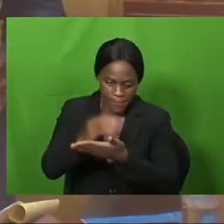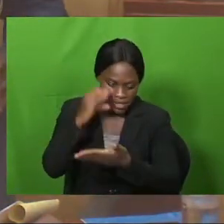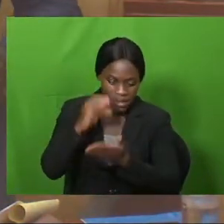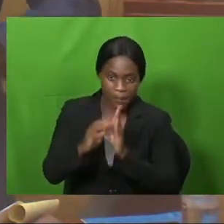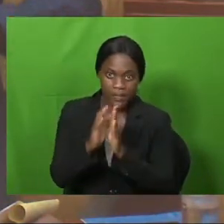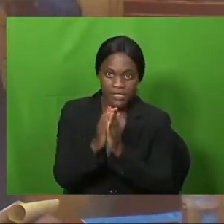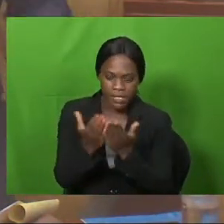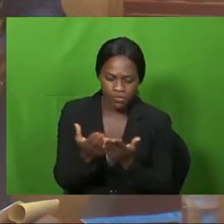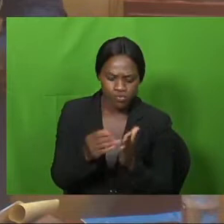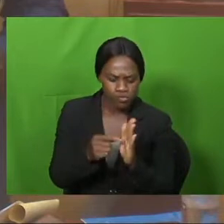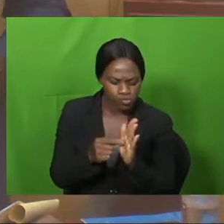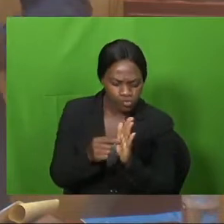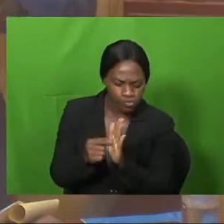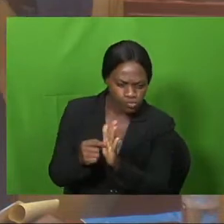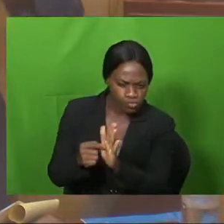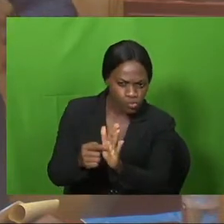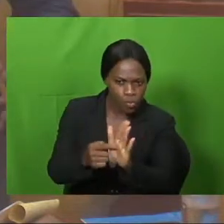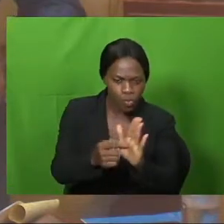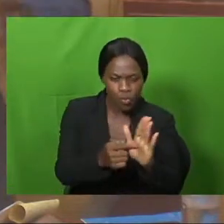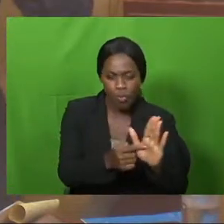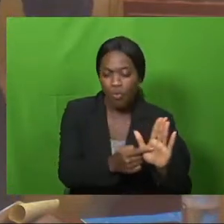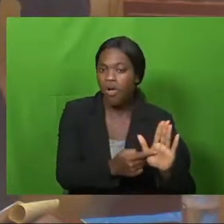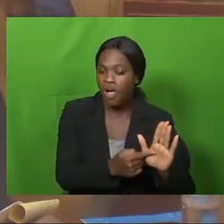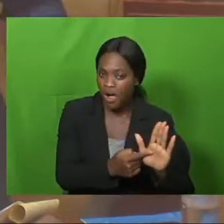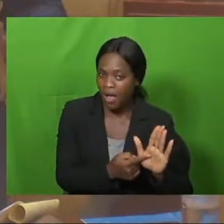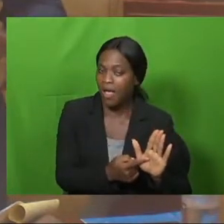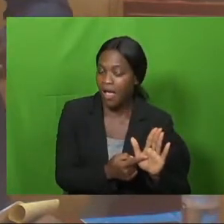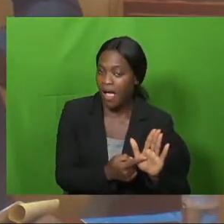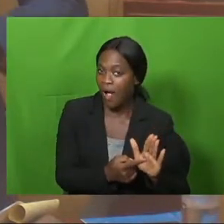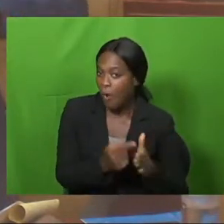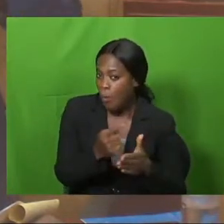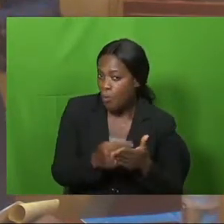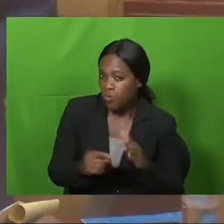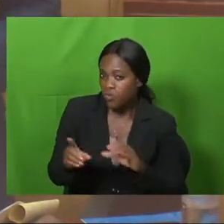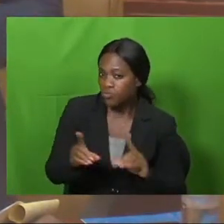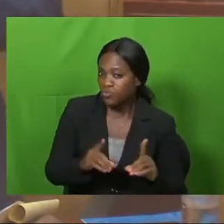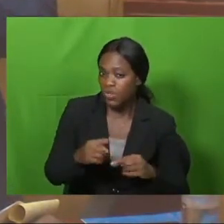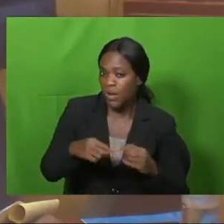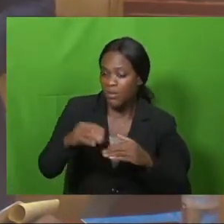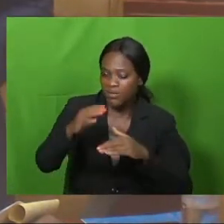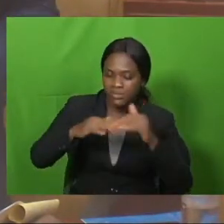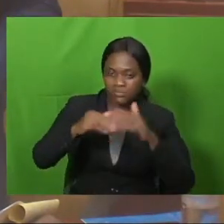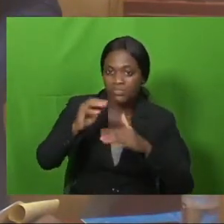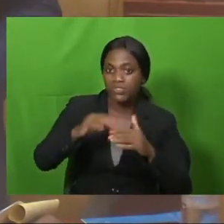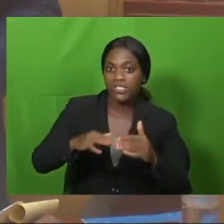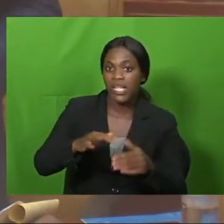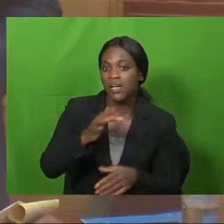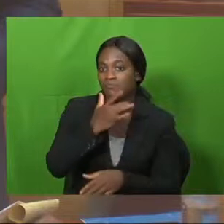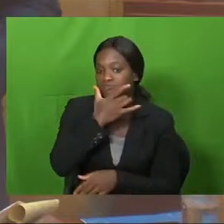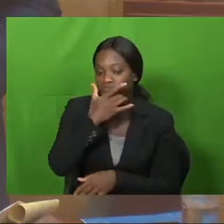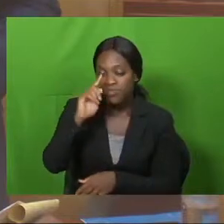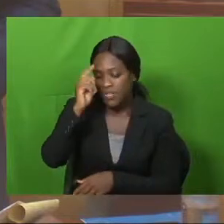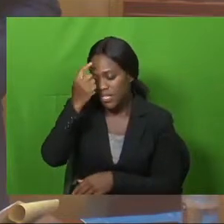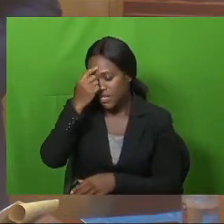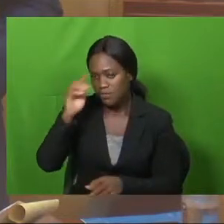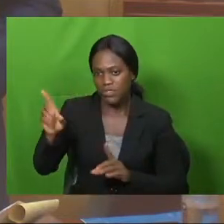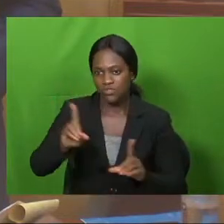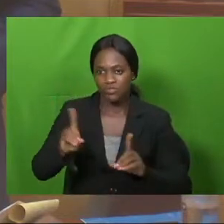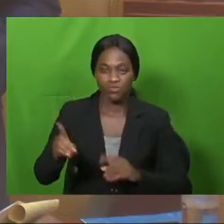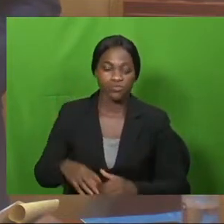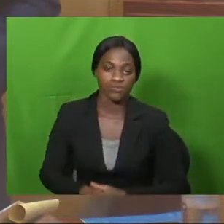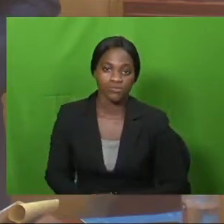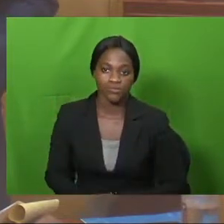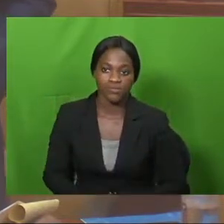show pictorially the levels of infrastructure that has been rolled out by the Kufuor government.